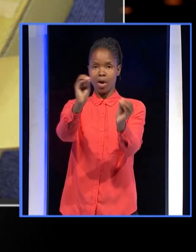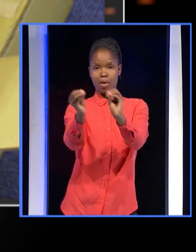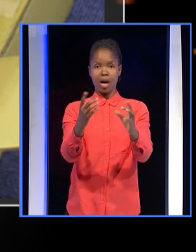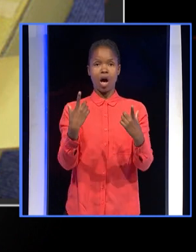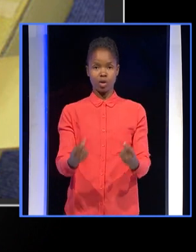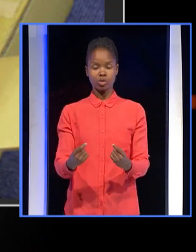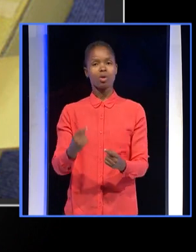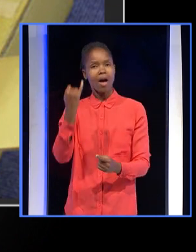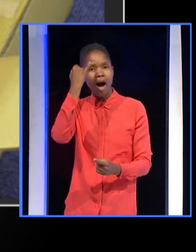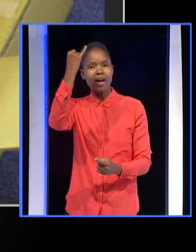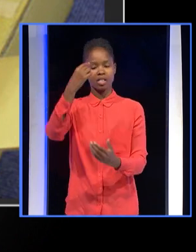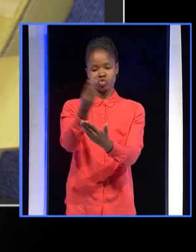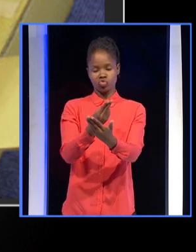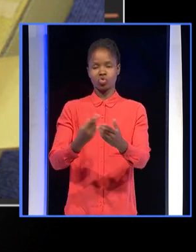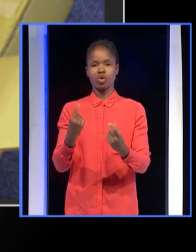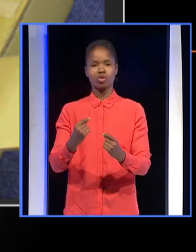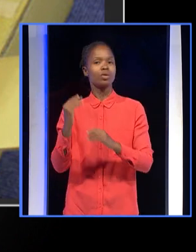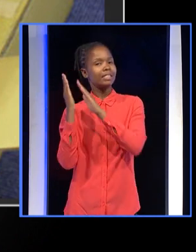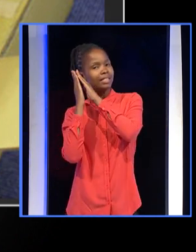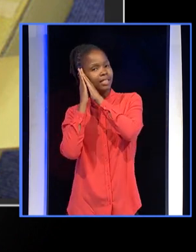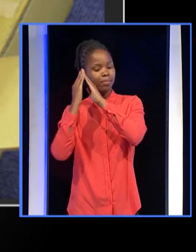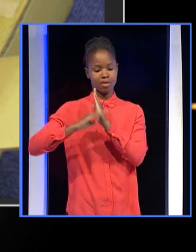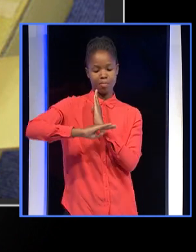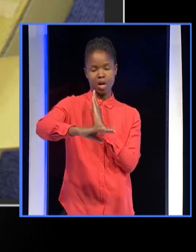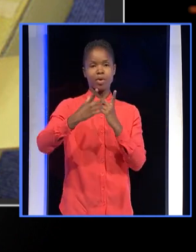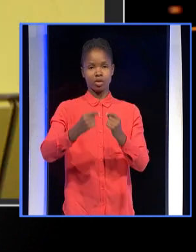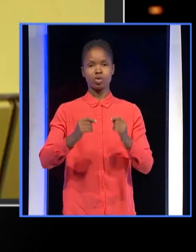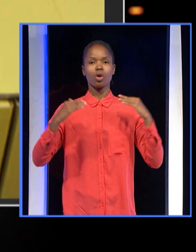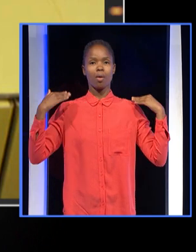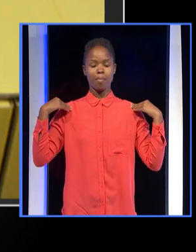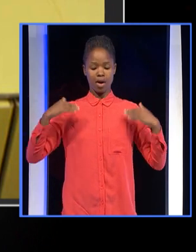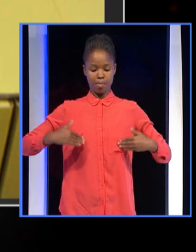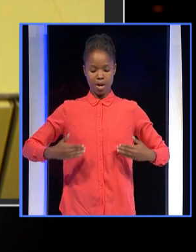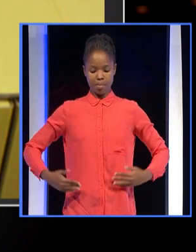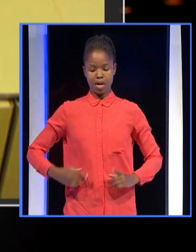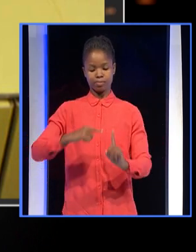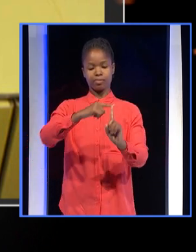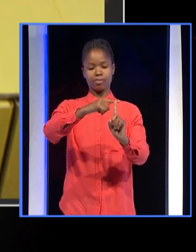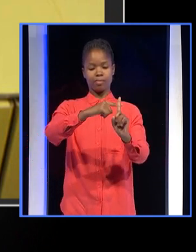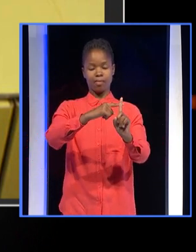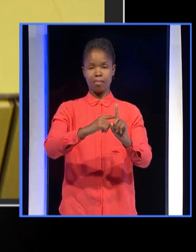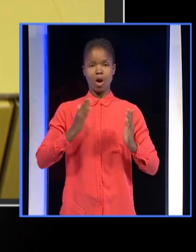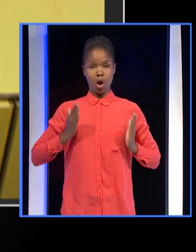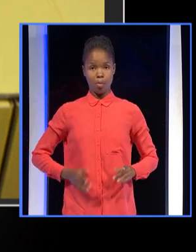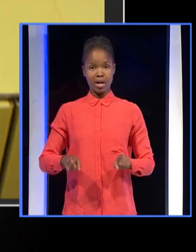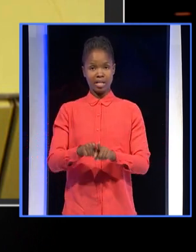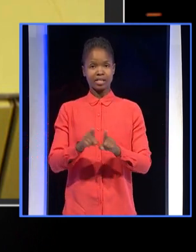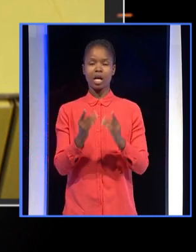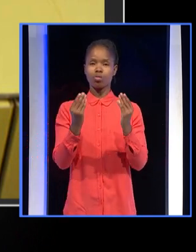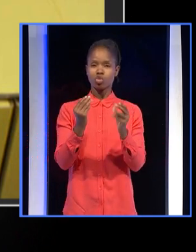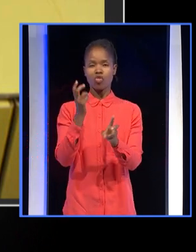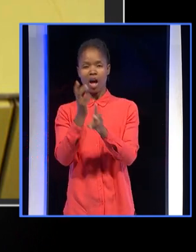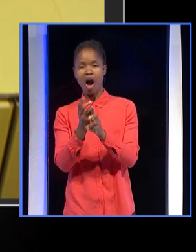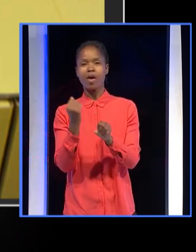design of the mattresses comprise three distinct sections supporting the upper, middle, and lower body, and the hardness of each section can